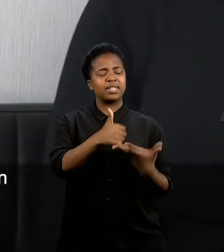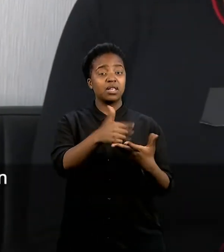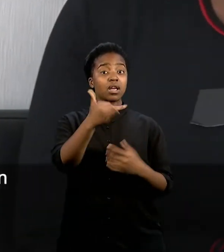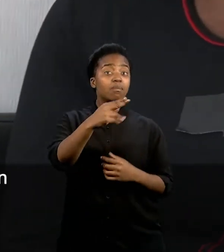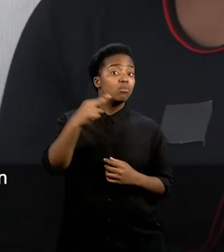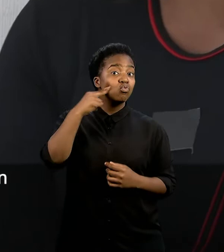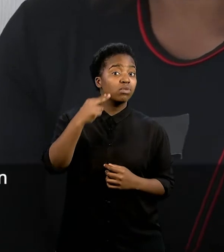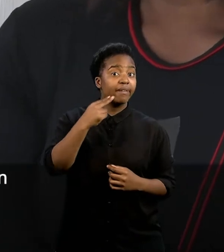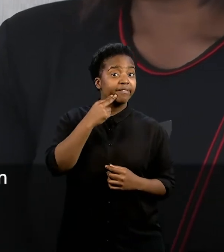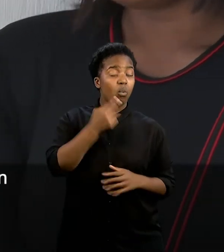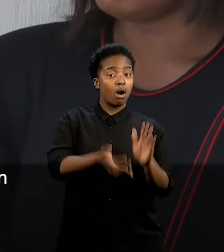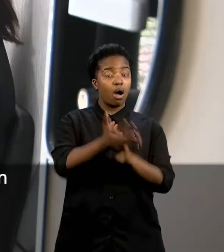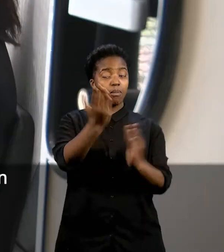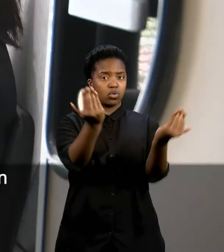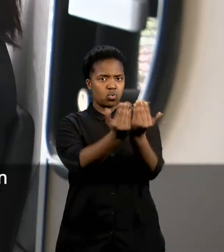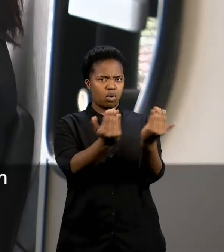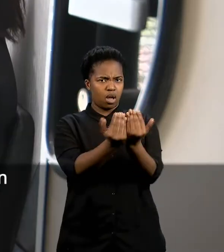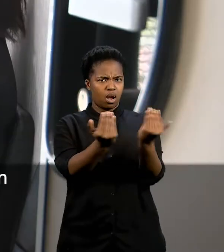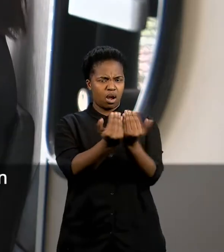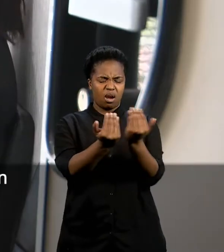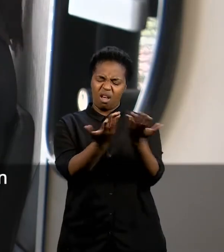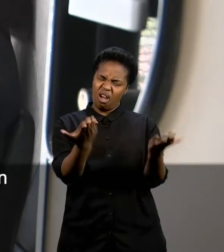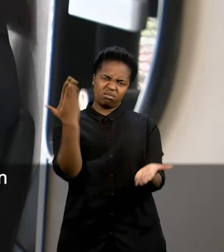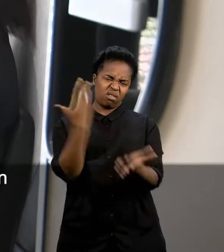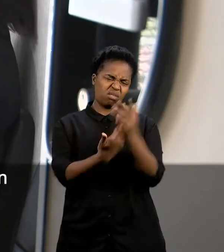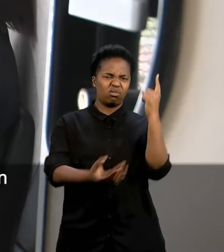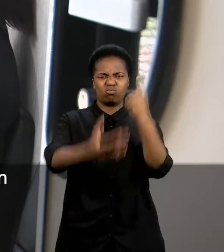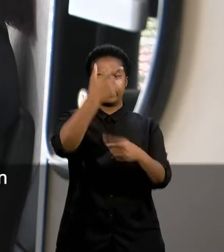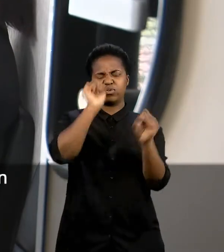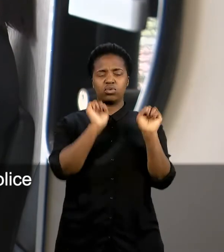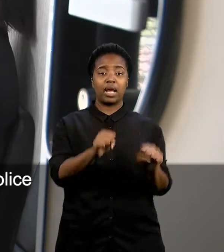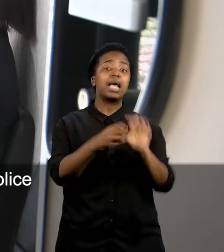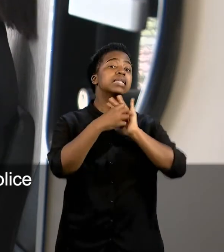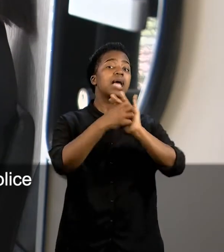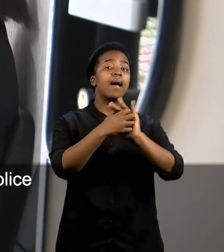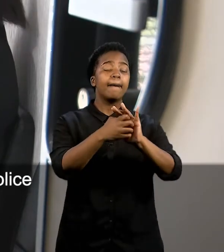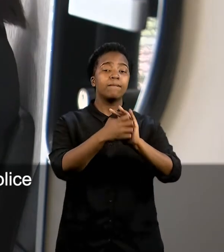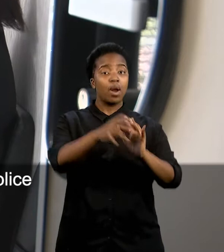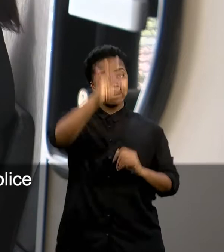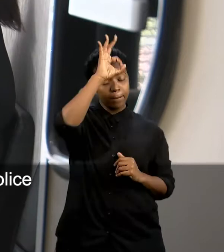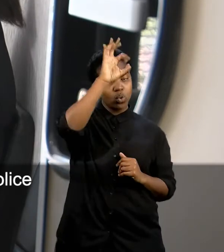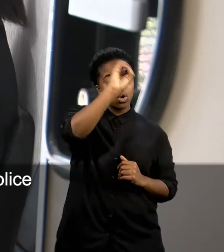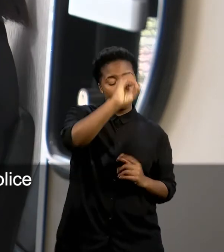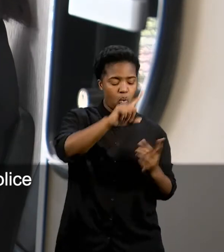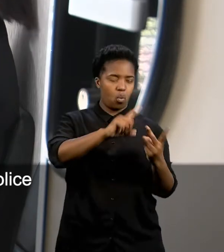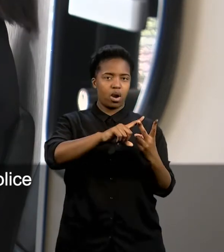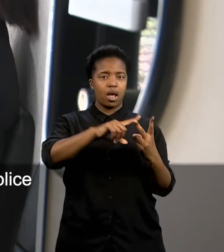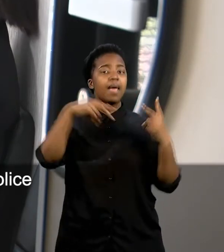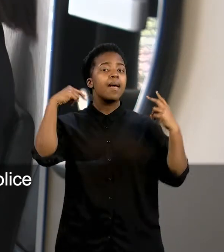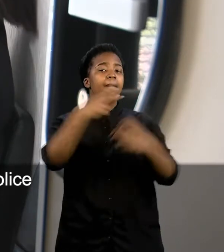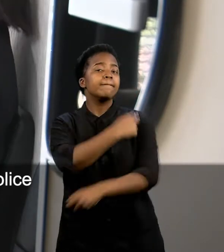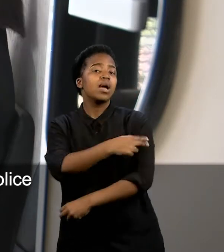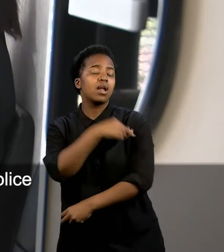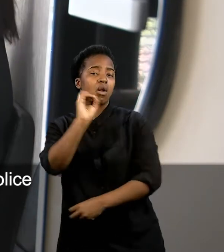Uma u-deaf uhambile waye esikolweni, konke kuyenzeka. Example, sinamaphoyisa, sinama-police